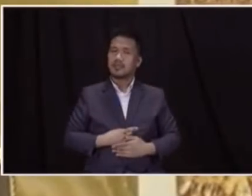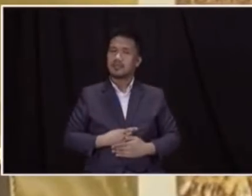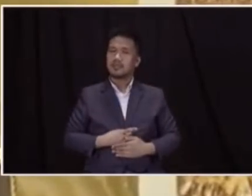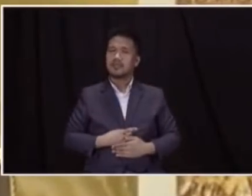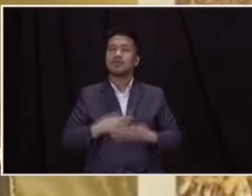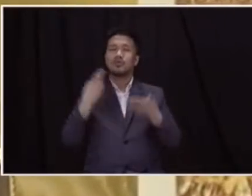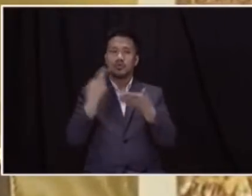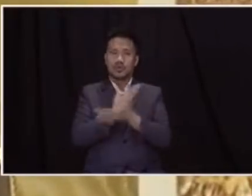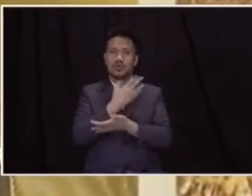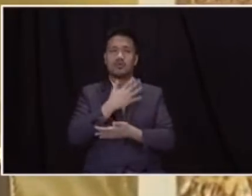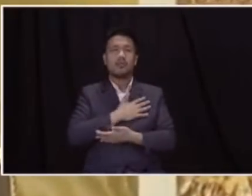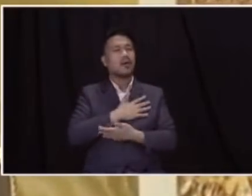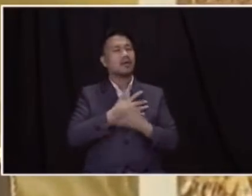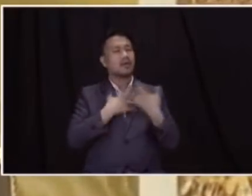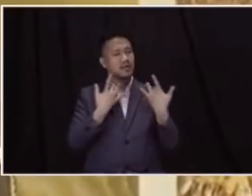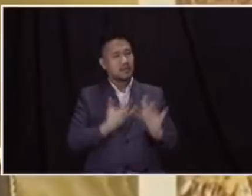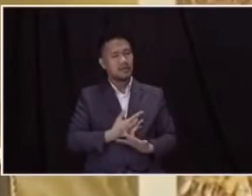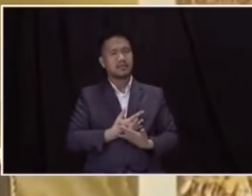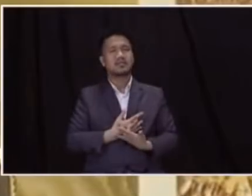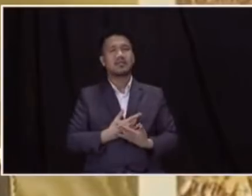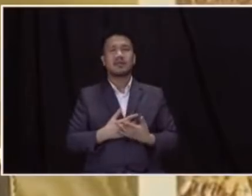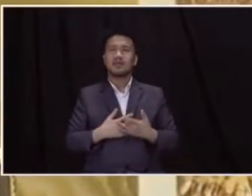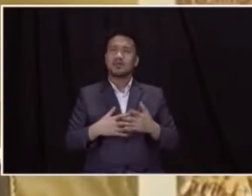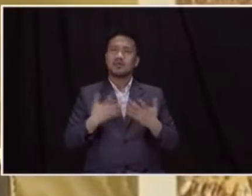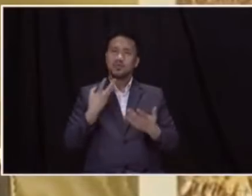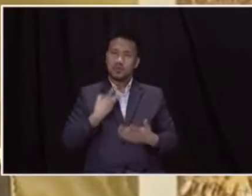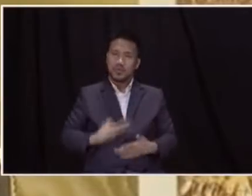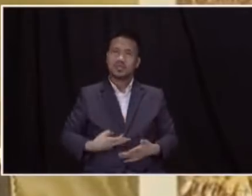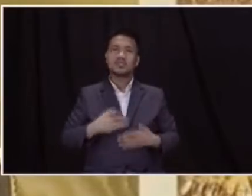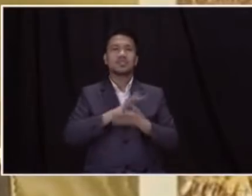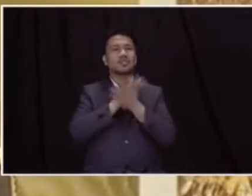To renew my heart's desire to be a listening shepherd